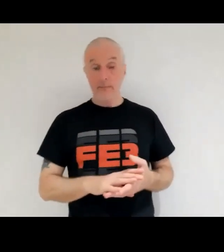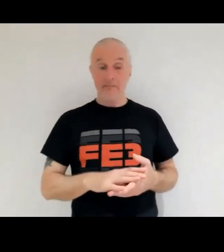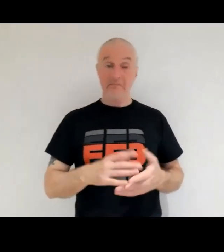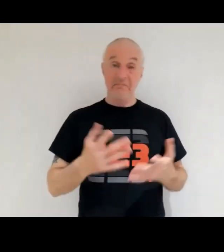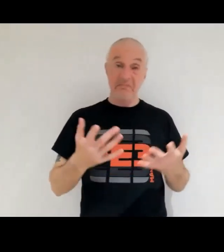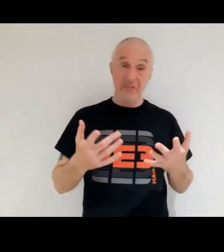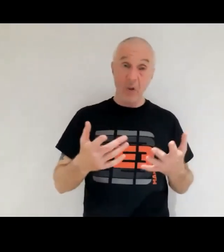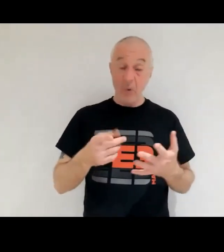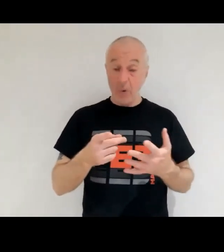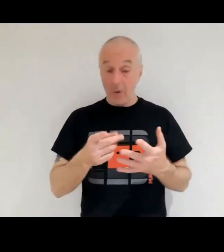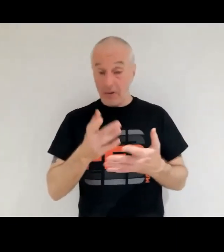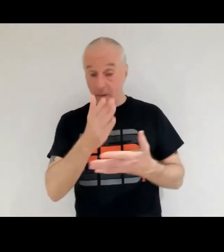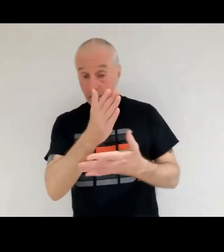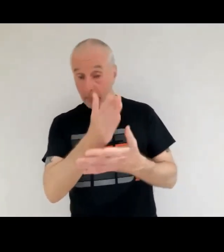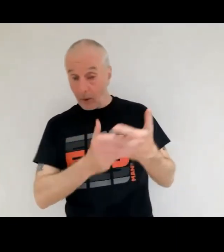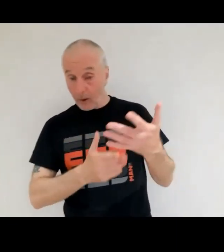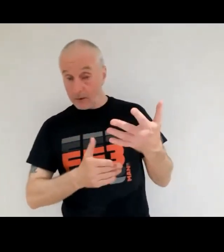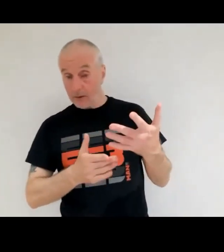of the network?